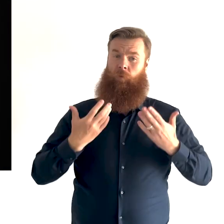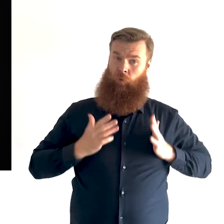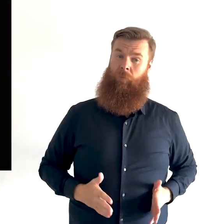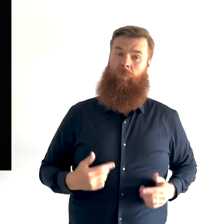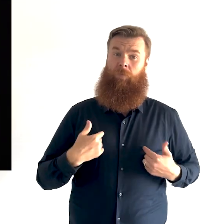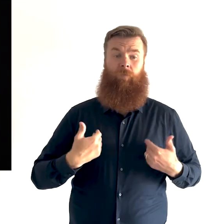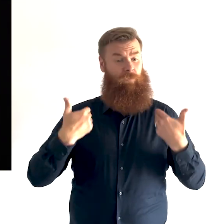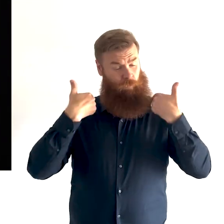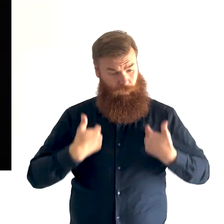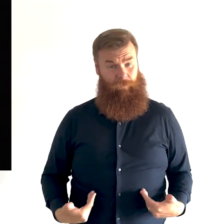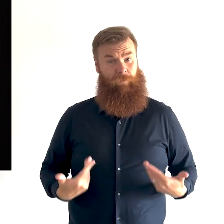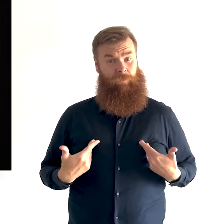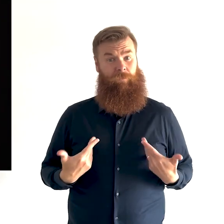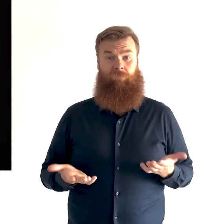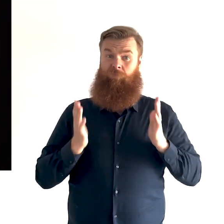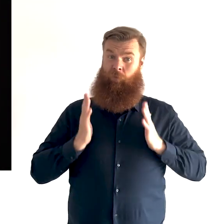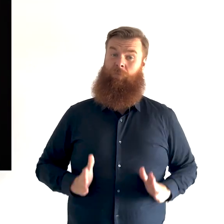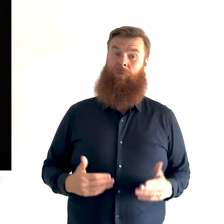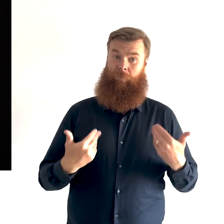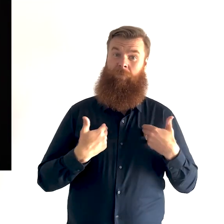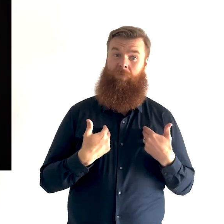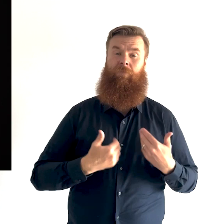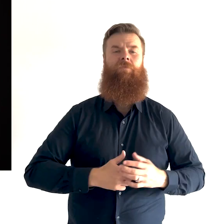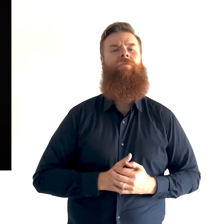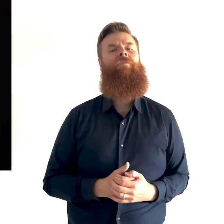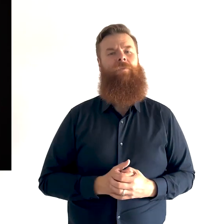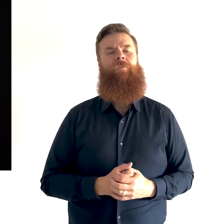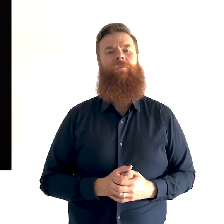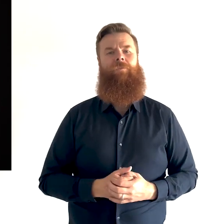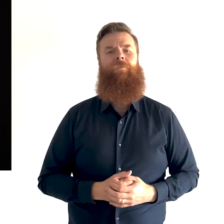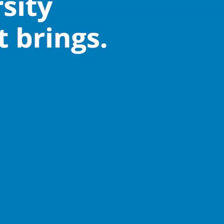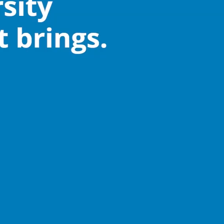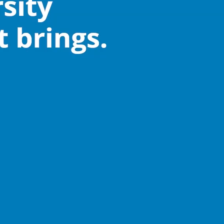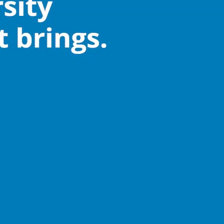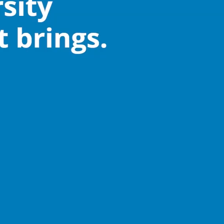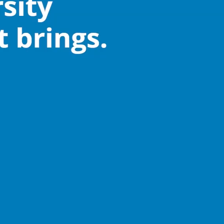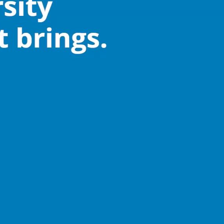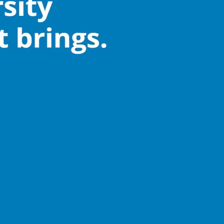Human. Human. Human. I am human.